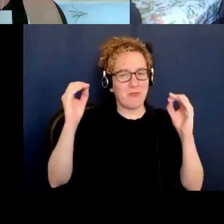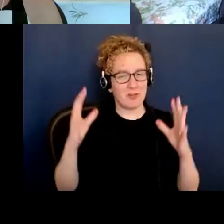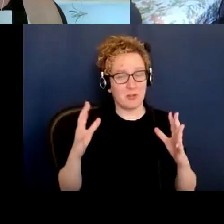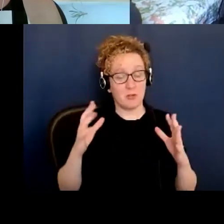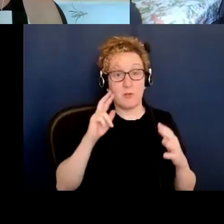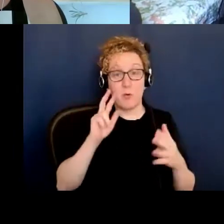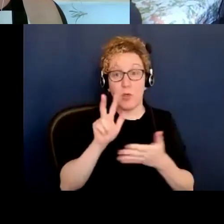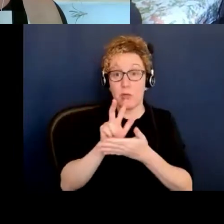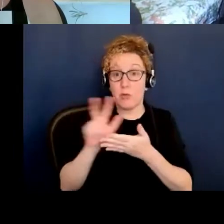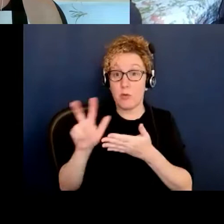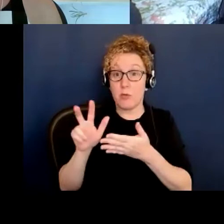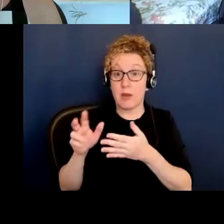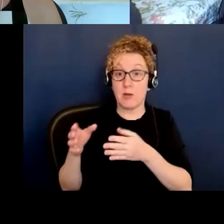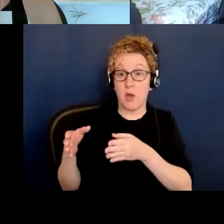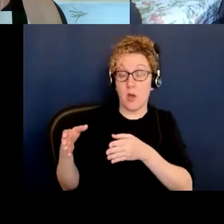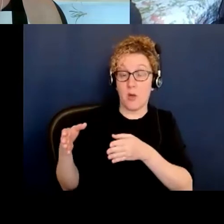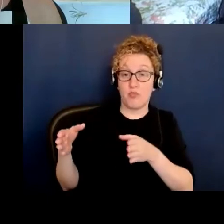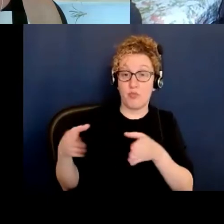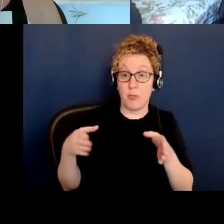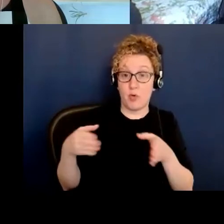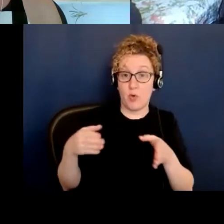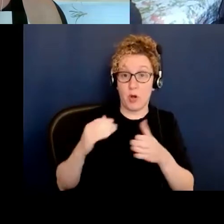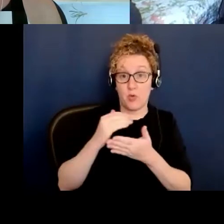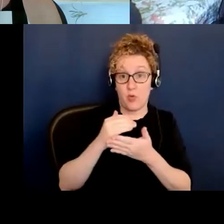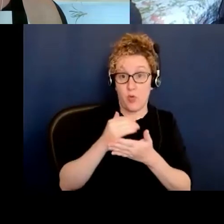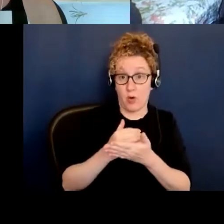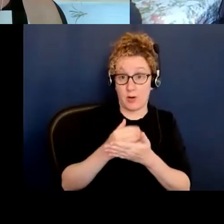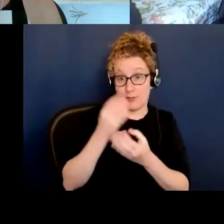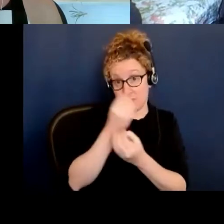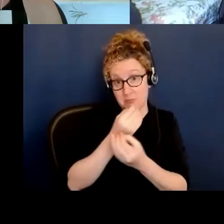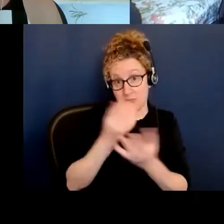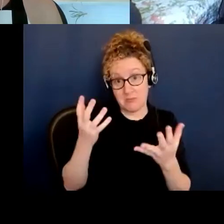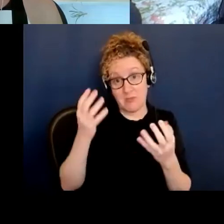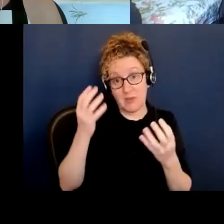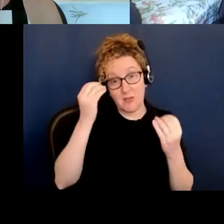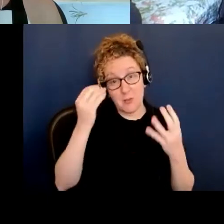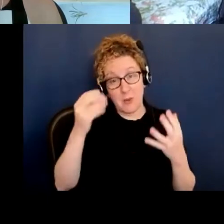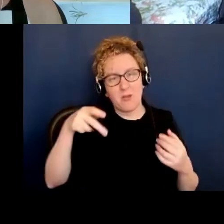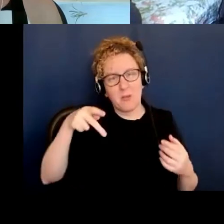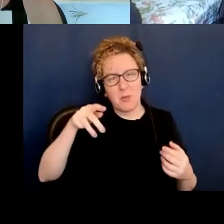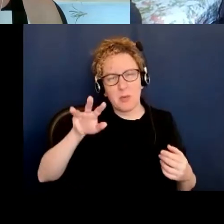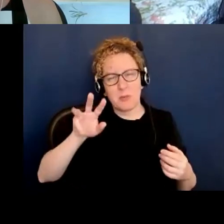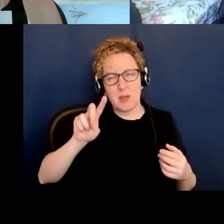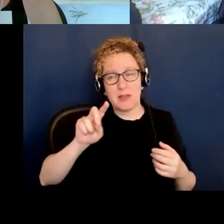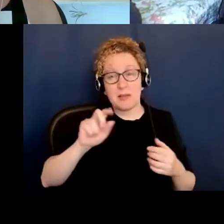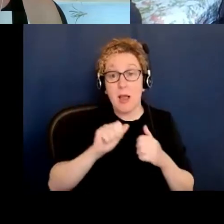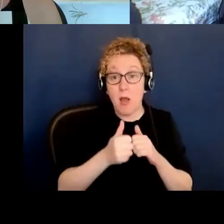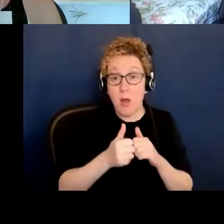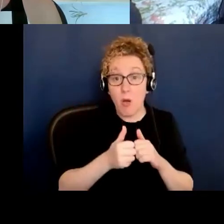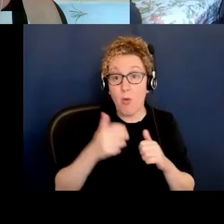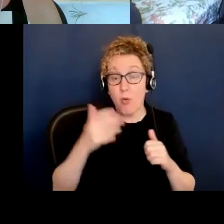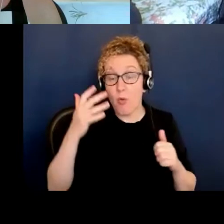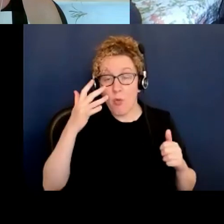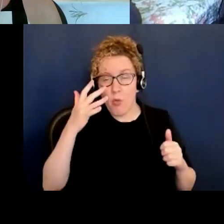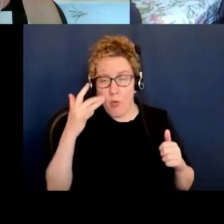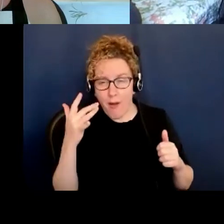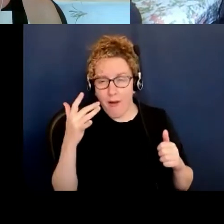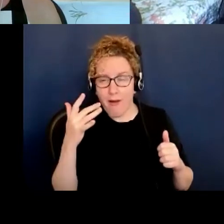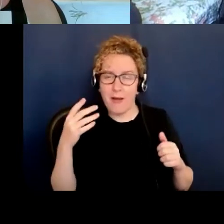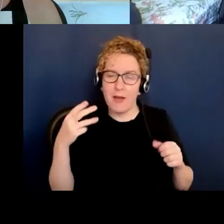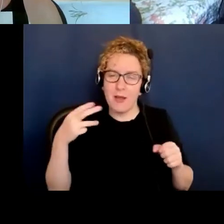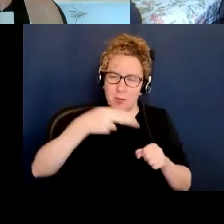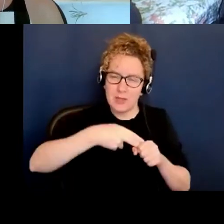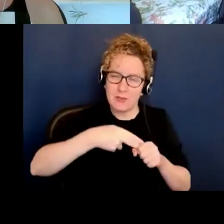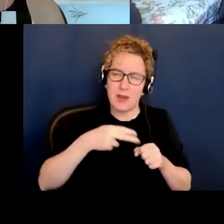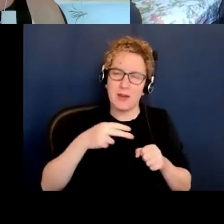course to give more information to people with disabilities about how, why to participate in